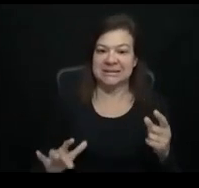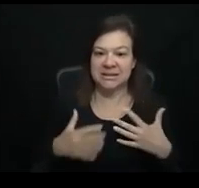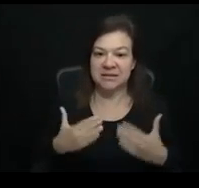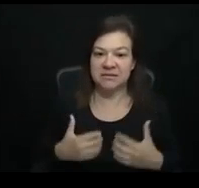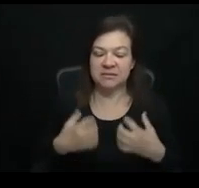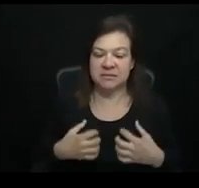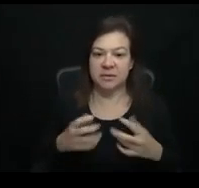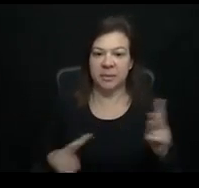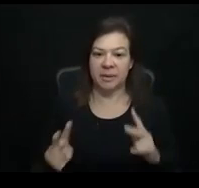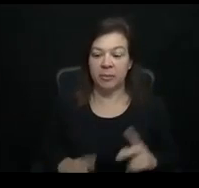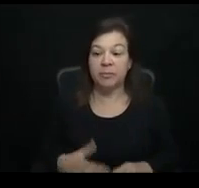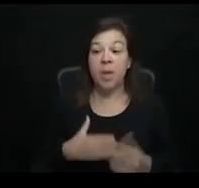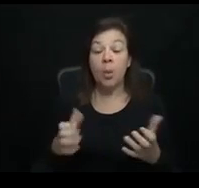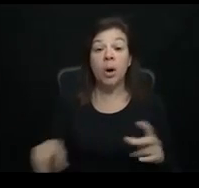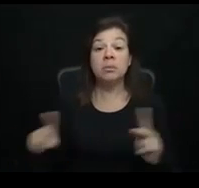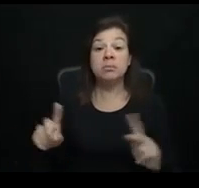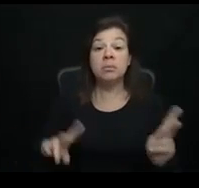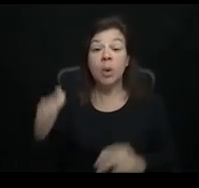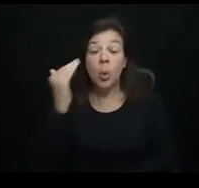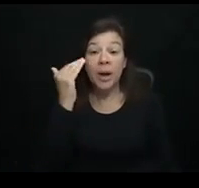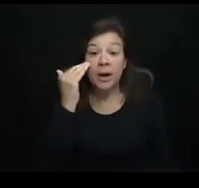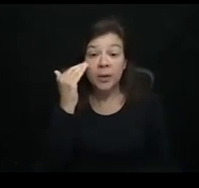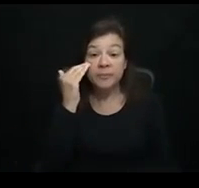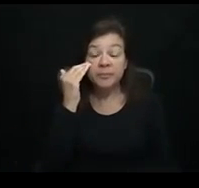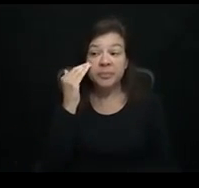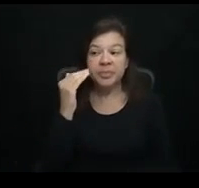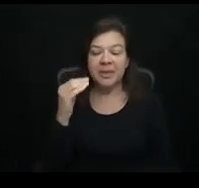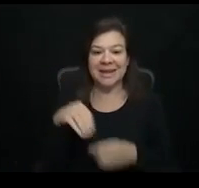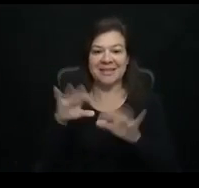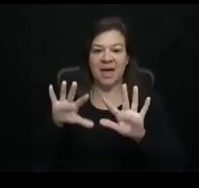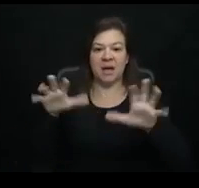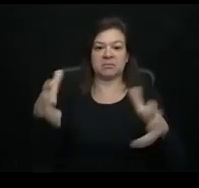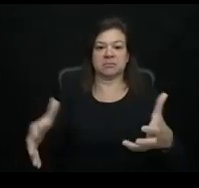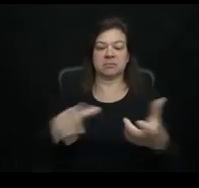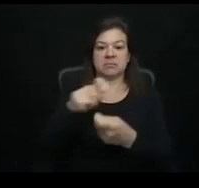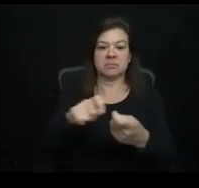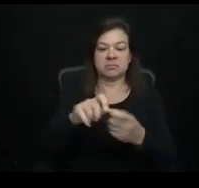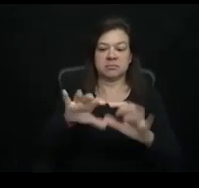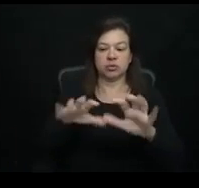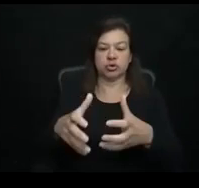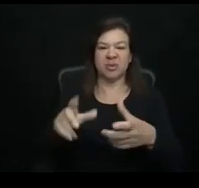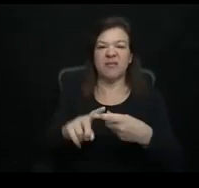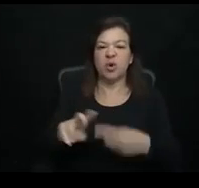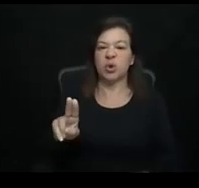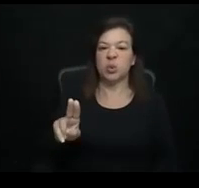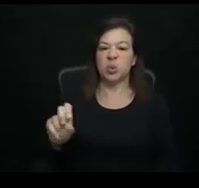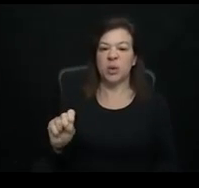to be aware that in that particular population for what we call USG,